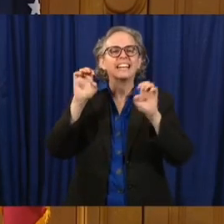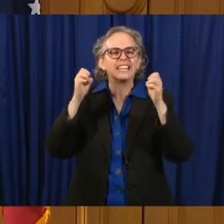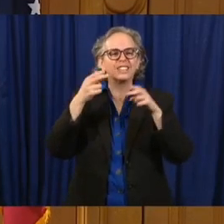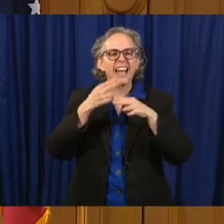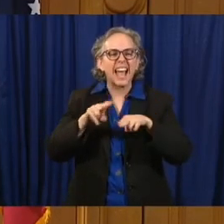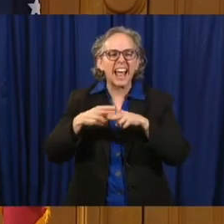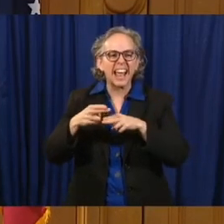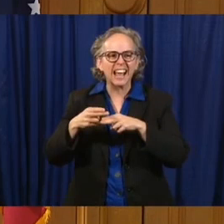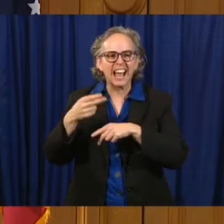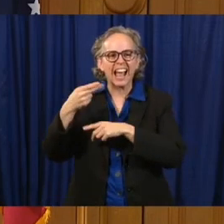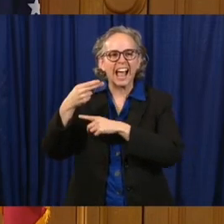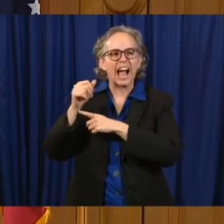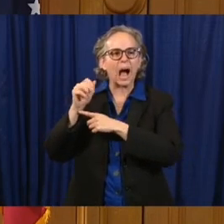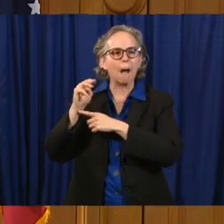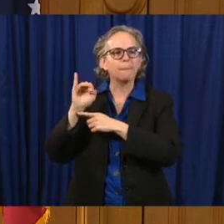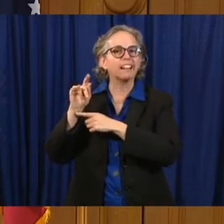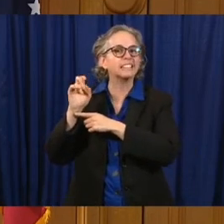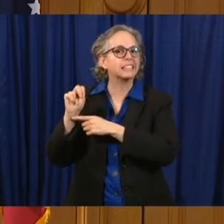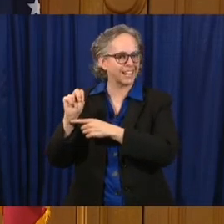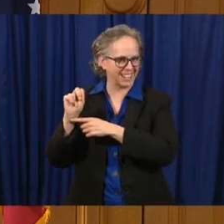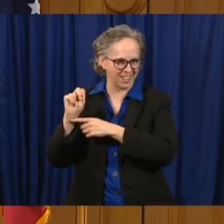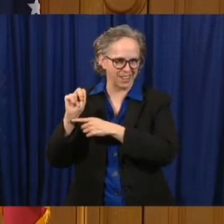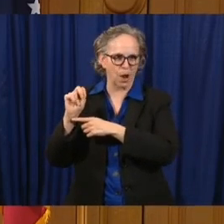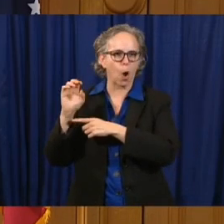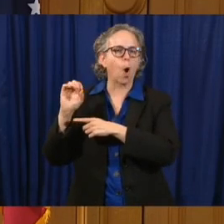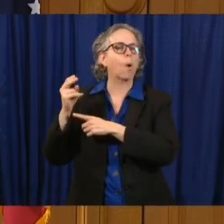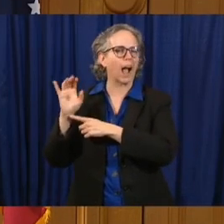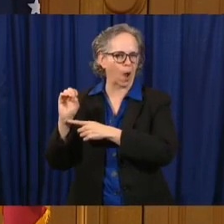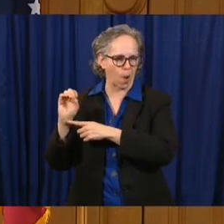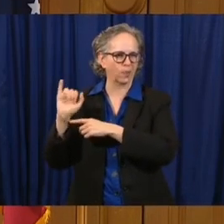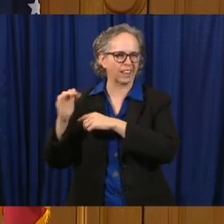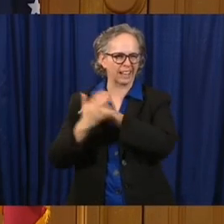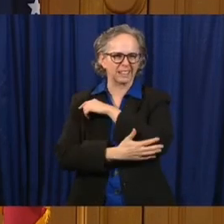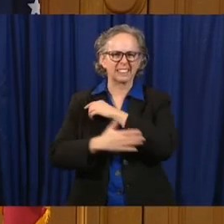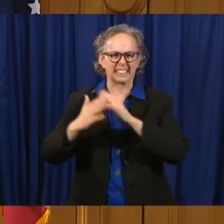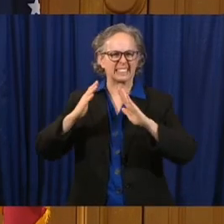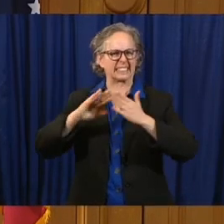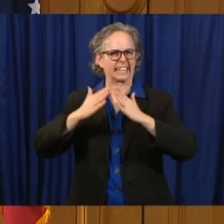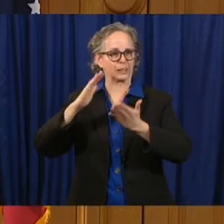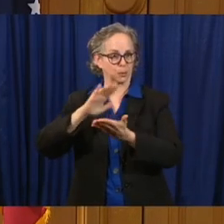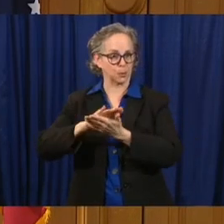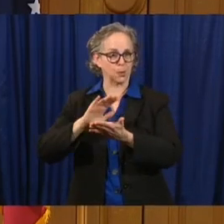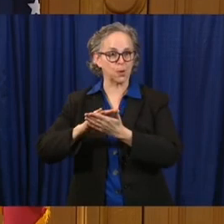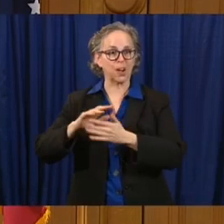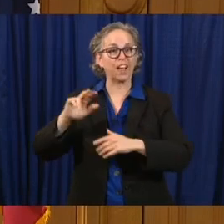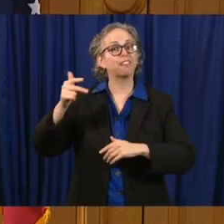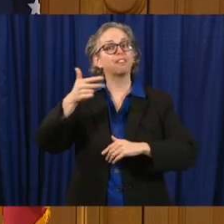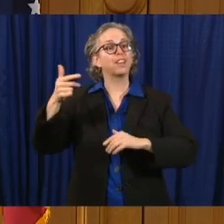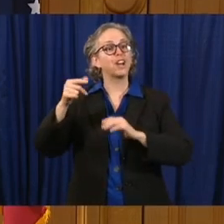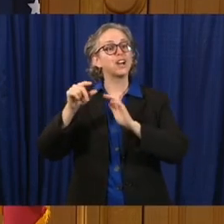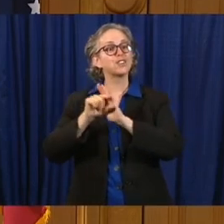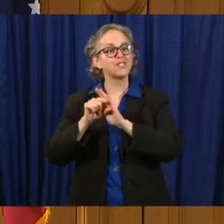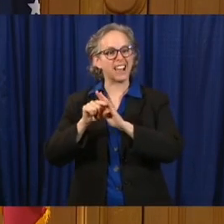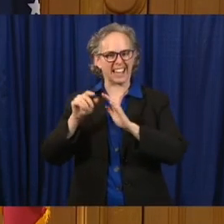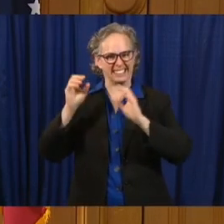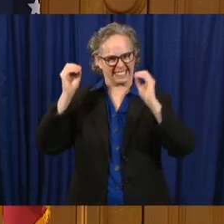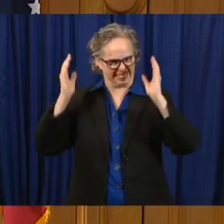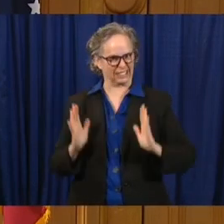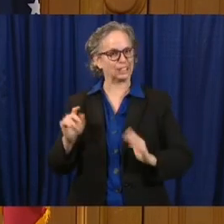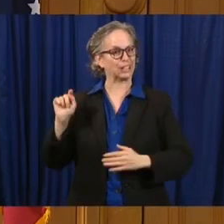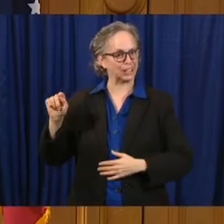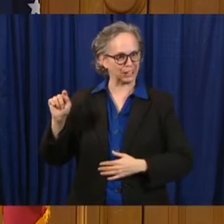the city, school's third grade math and science teacher, Stacy Sandlin, as well as her